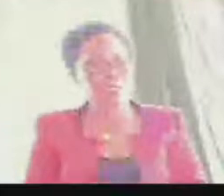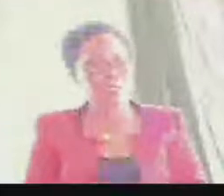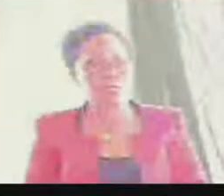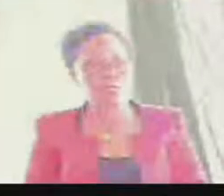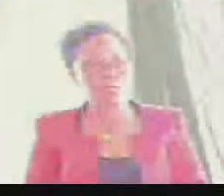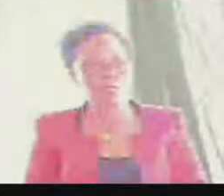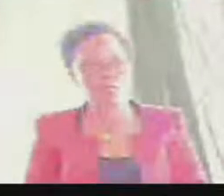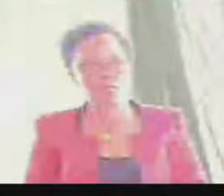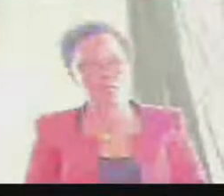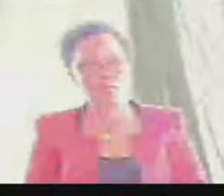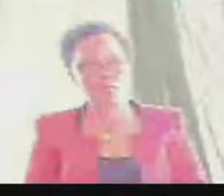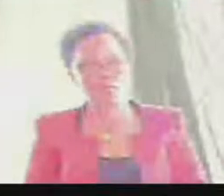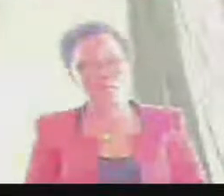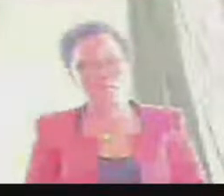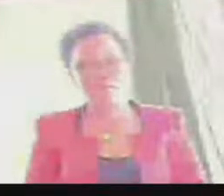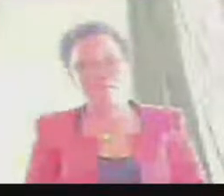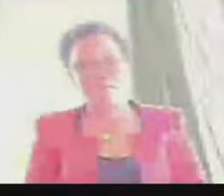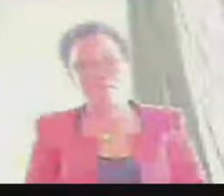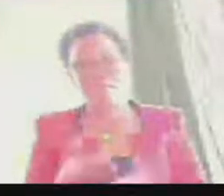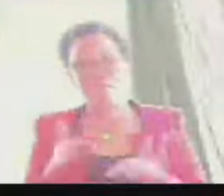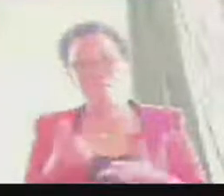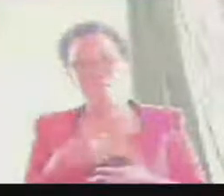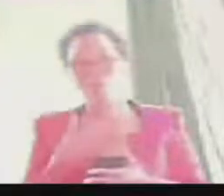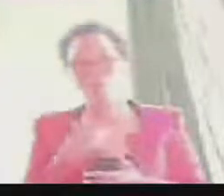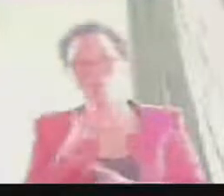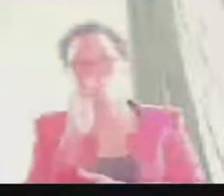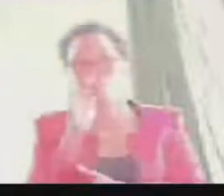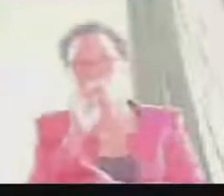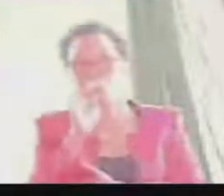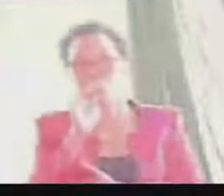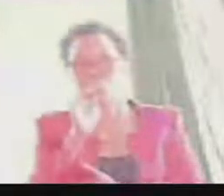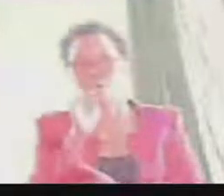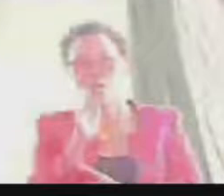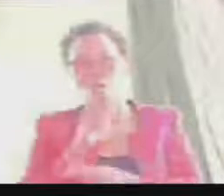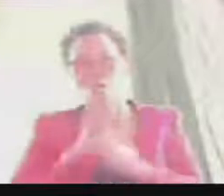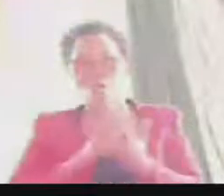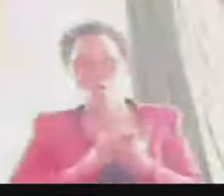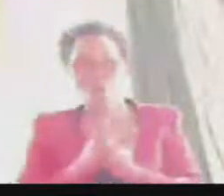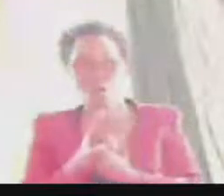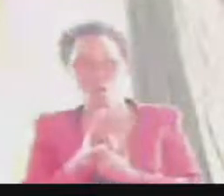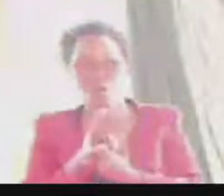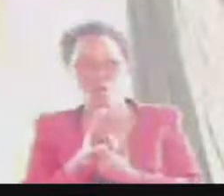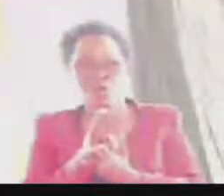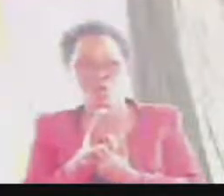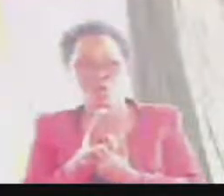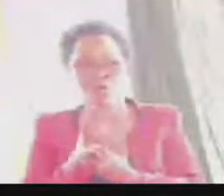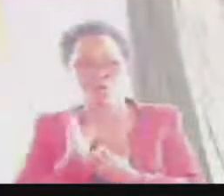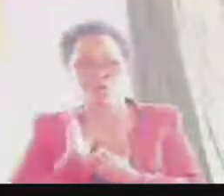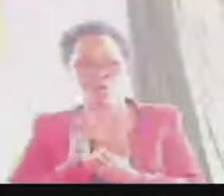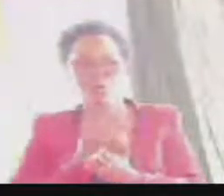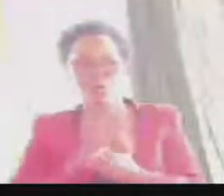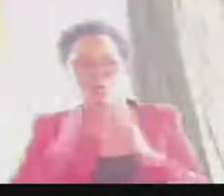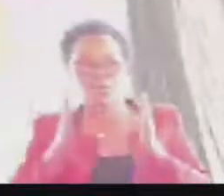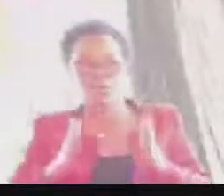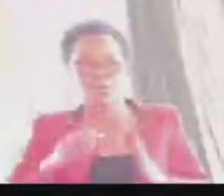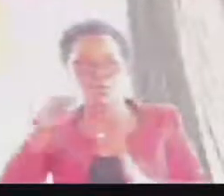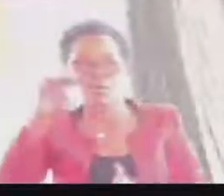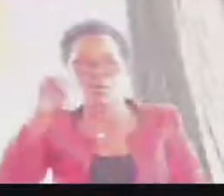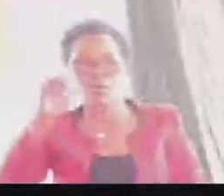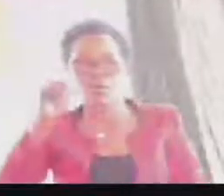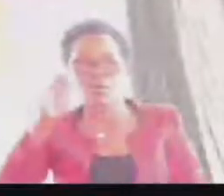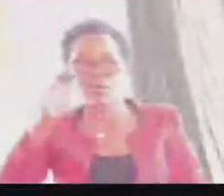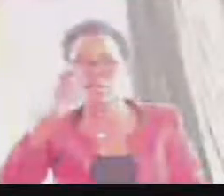I will now request Honorable Commissioner Macharia Njeru to ask you some